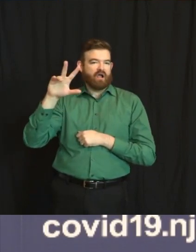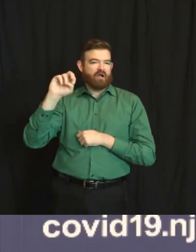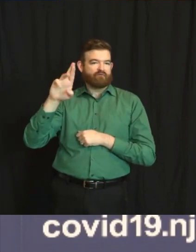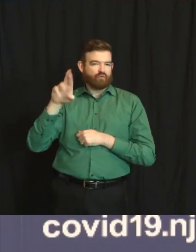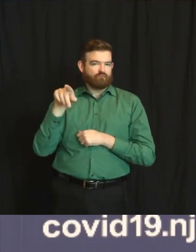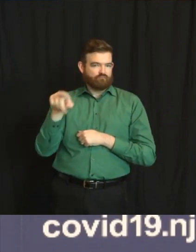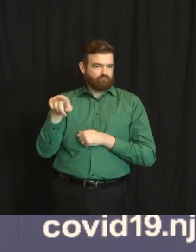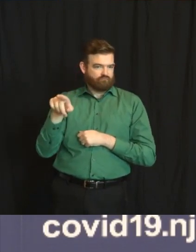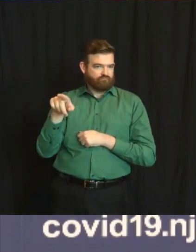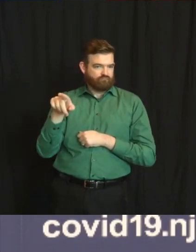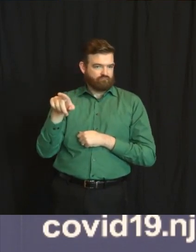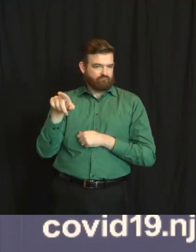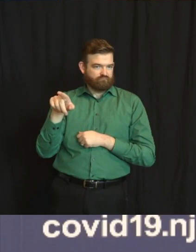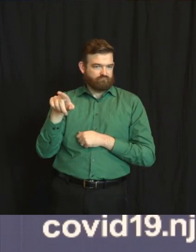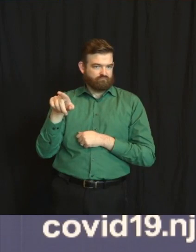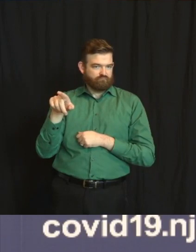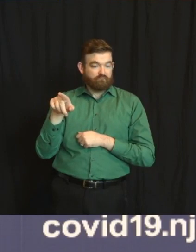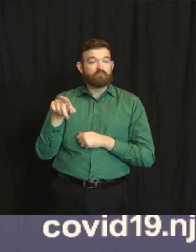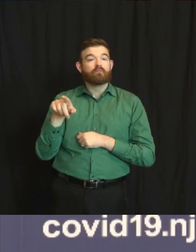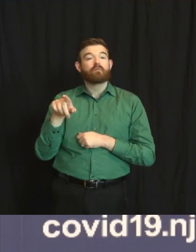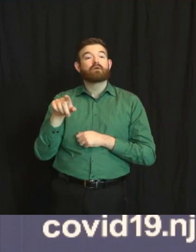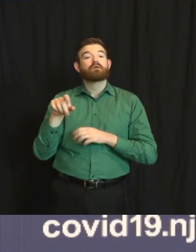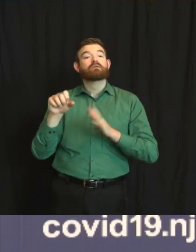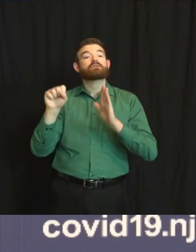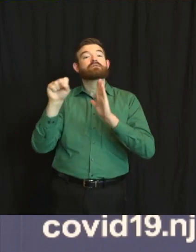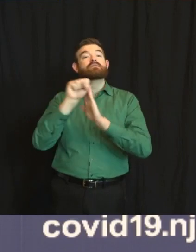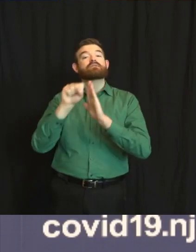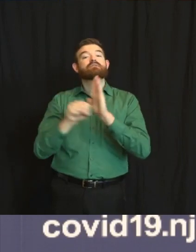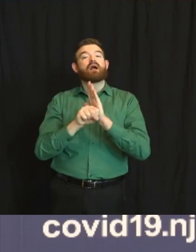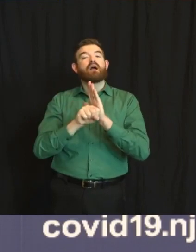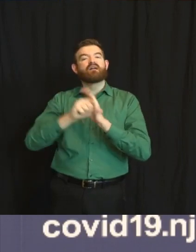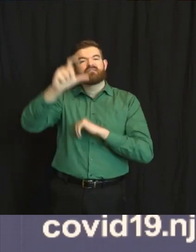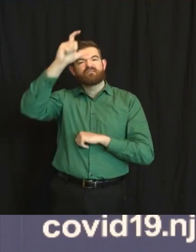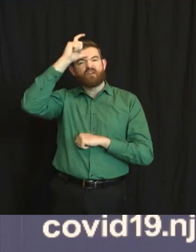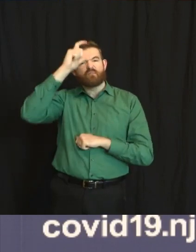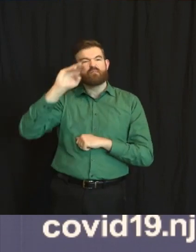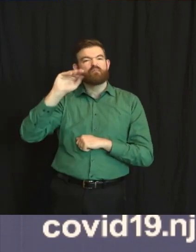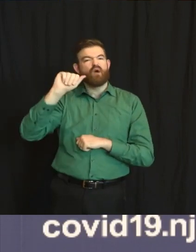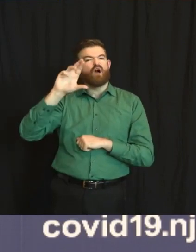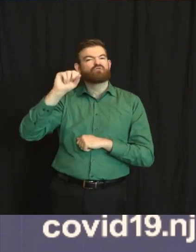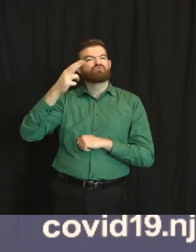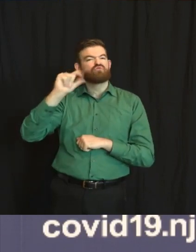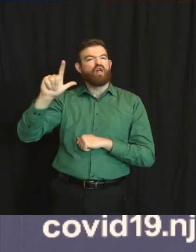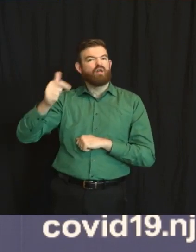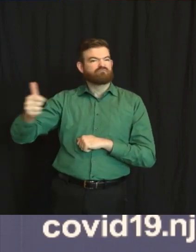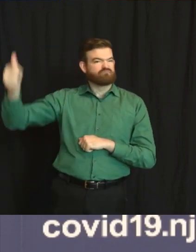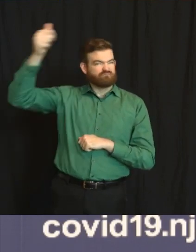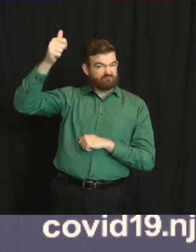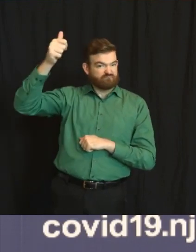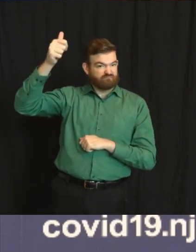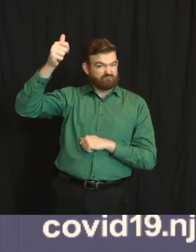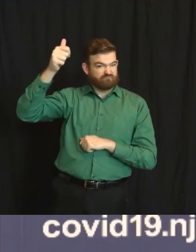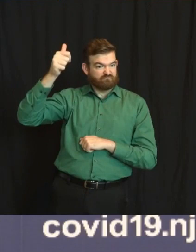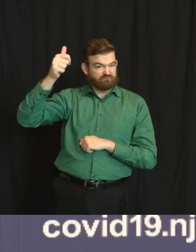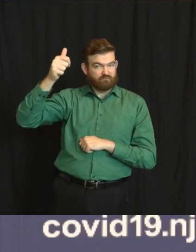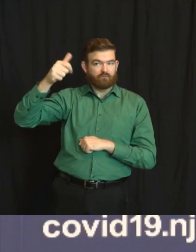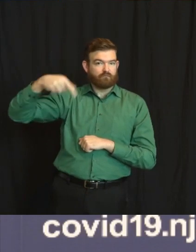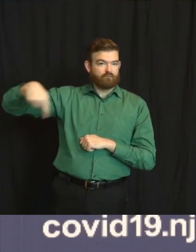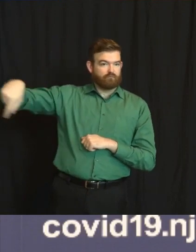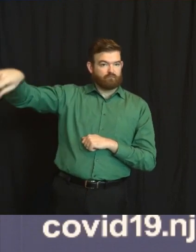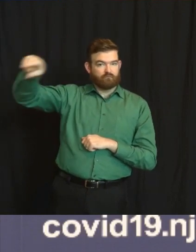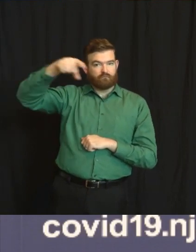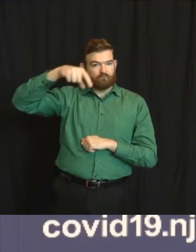Fire Marshal my friend Rich McCutsky and Lenny and Zarillo and all the other guys over there, hats off to you and to every one of the